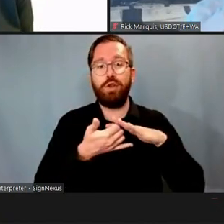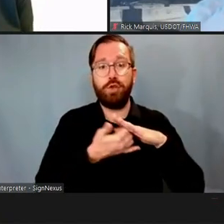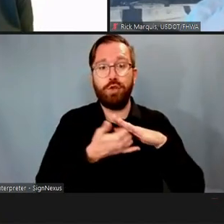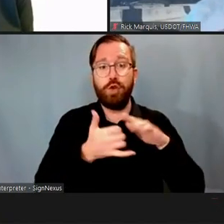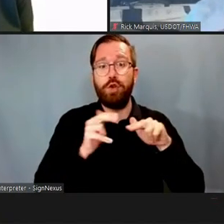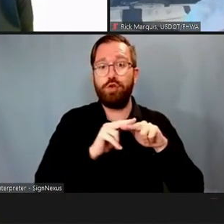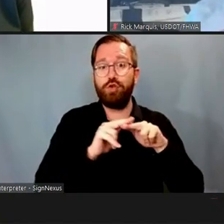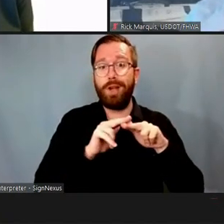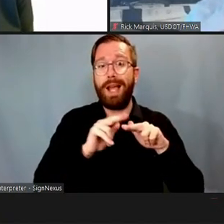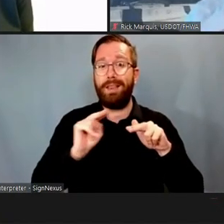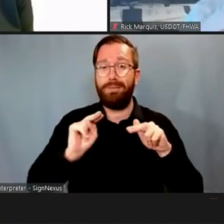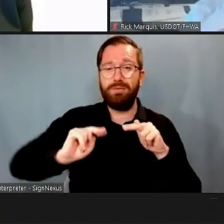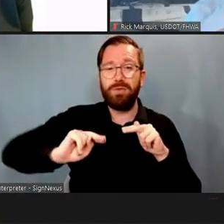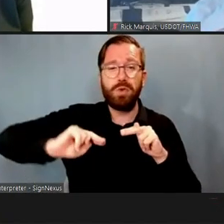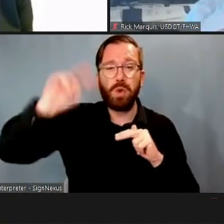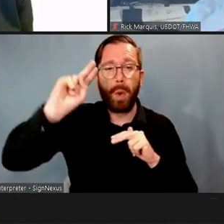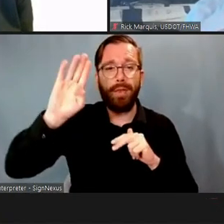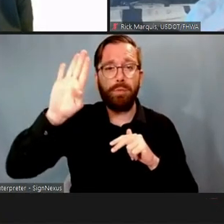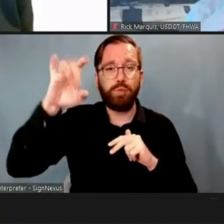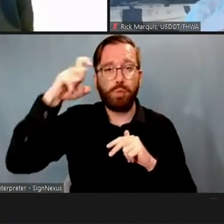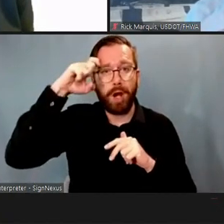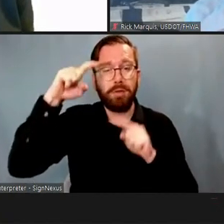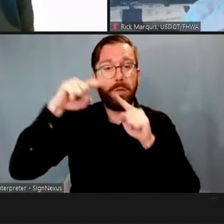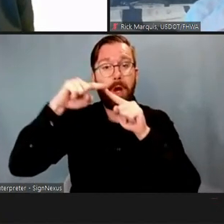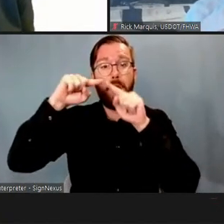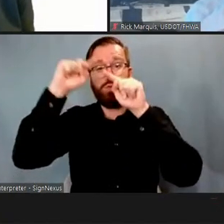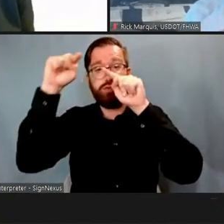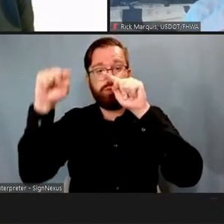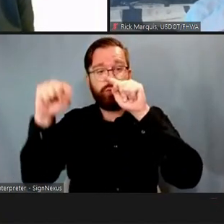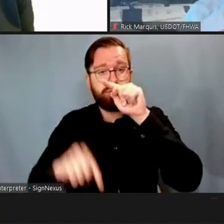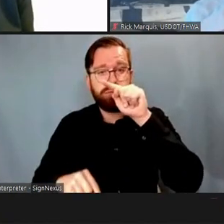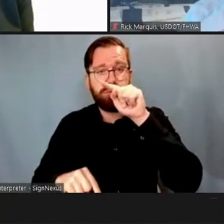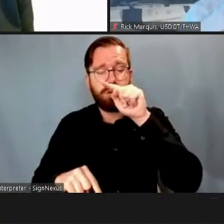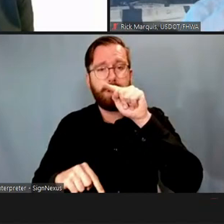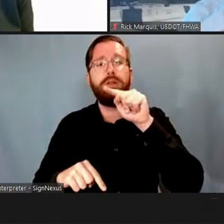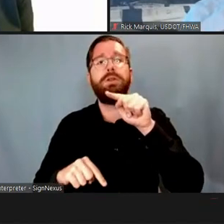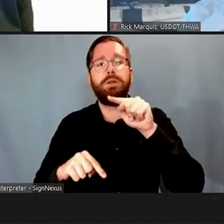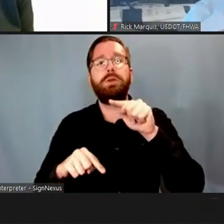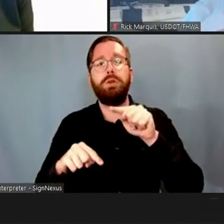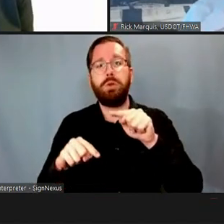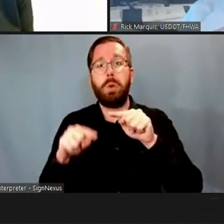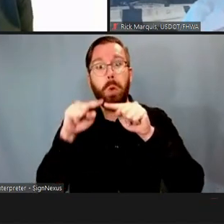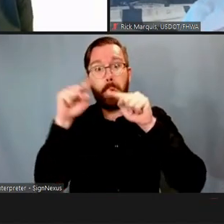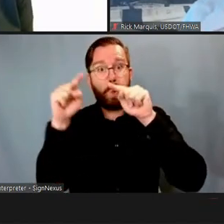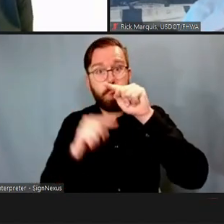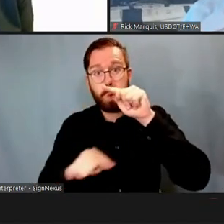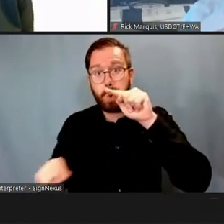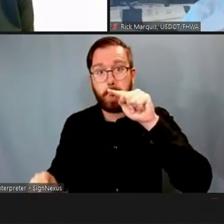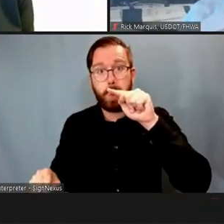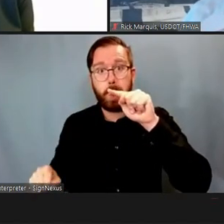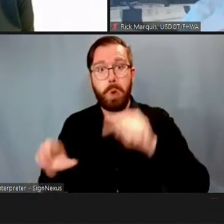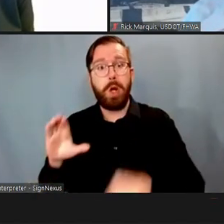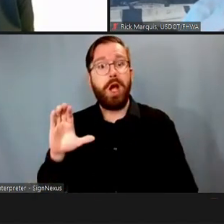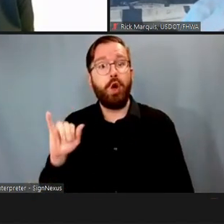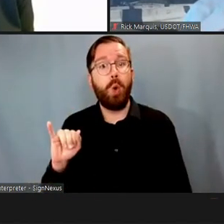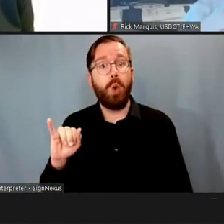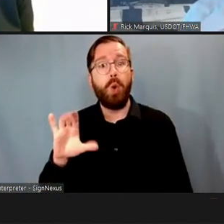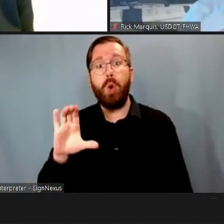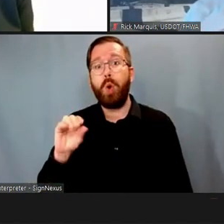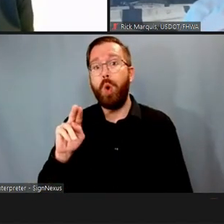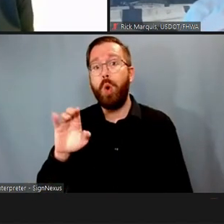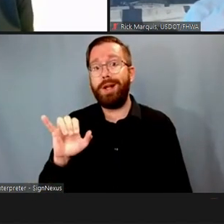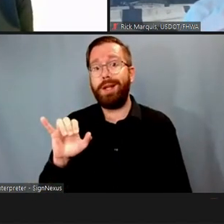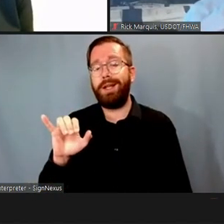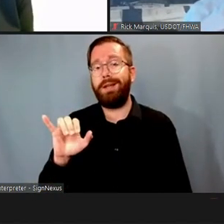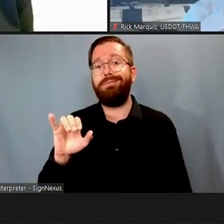most section of the bronx and travel all the way to coney island on a single swipe of a metrocard or omnitap